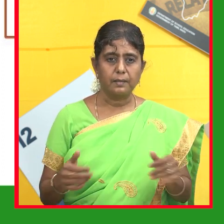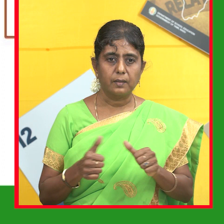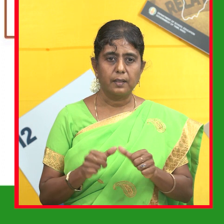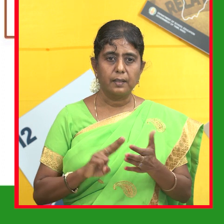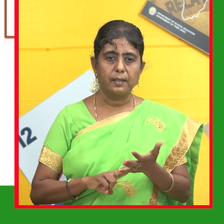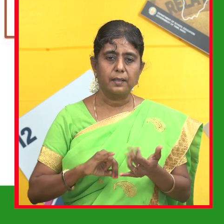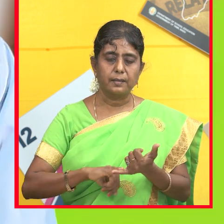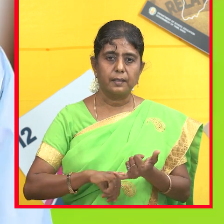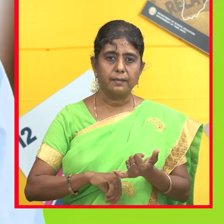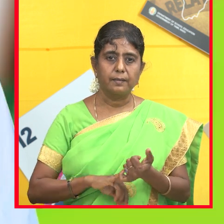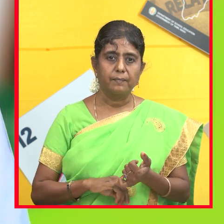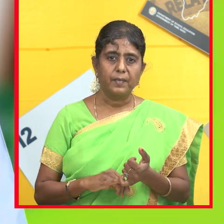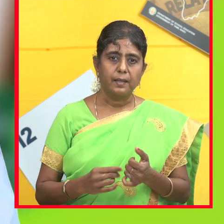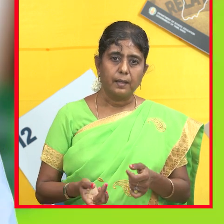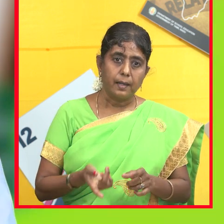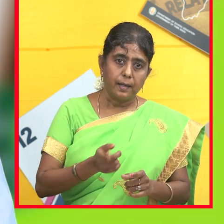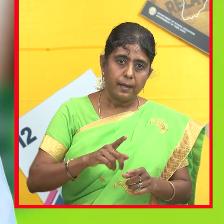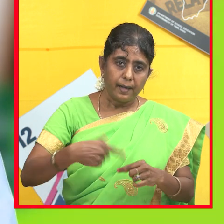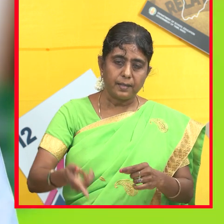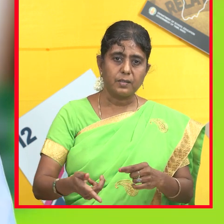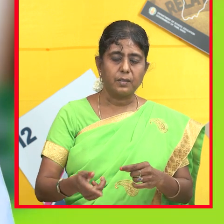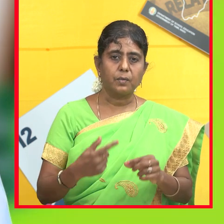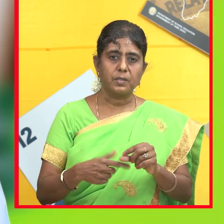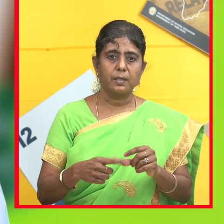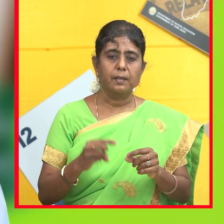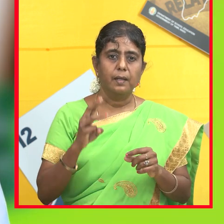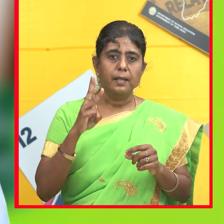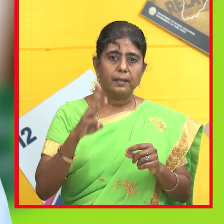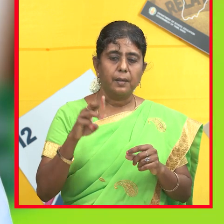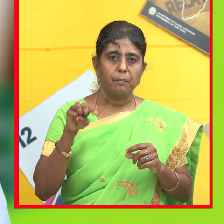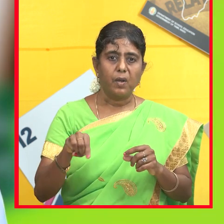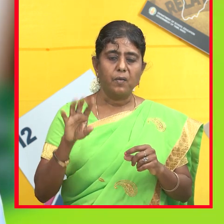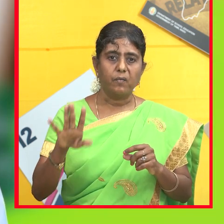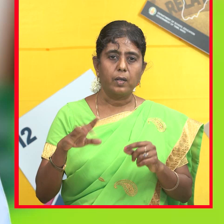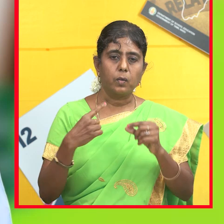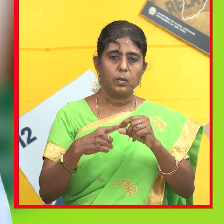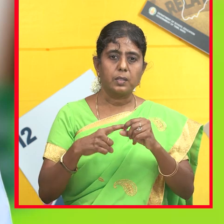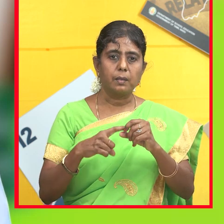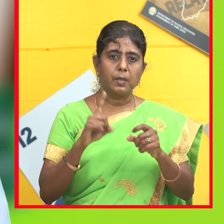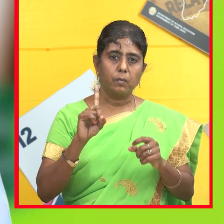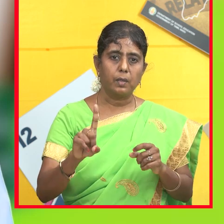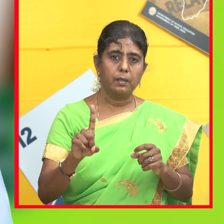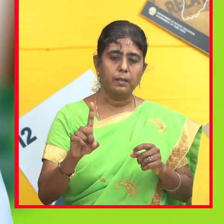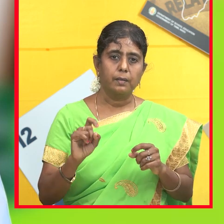is the answer. Now the next question is exercise 3.5 question number 1,